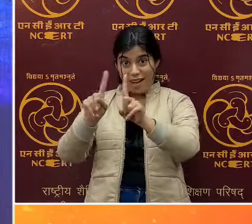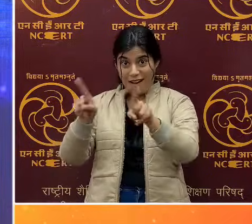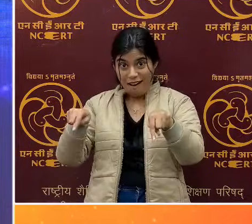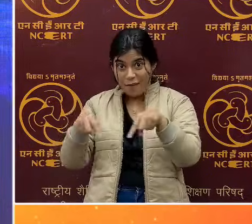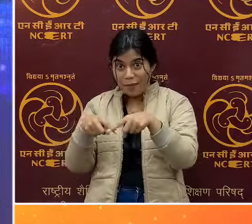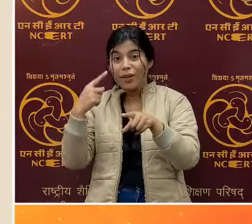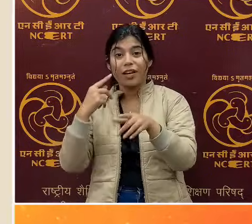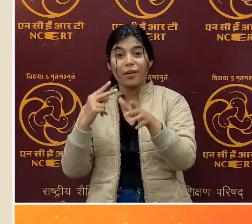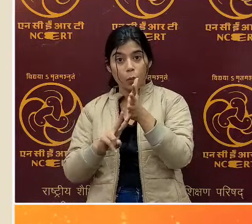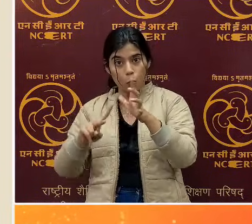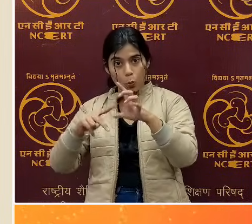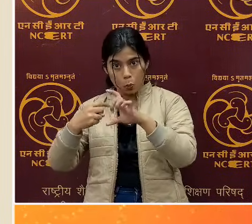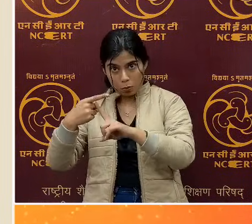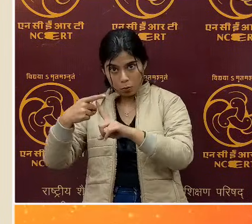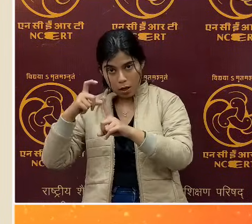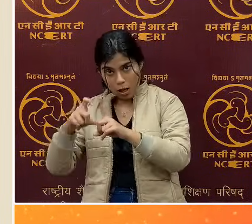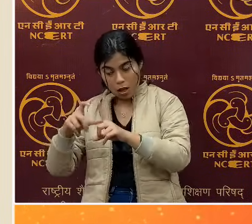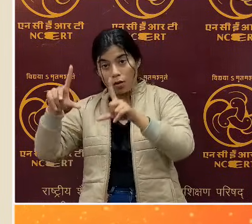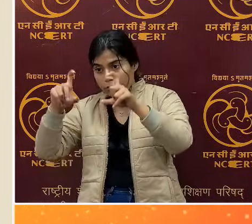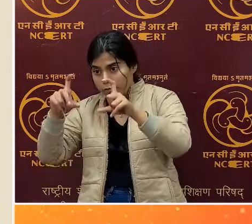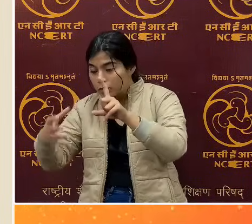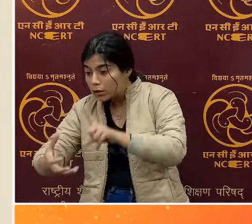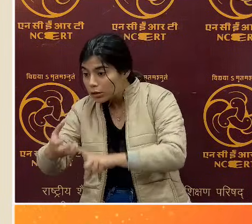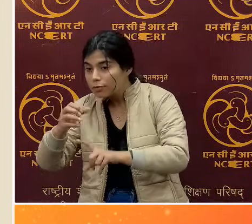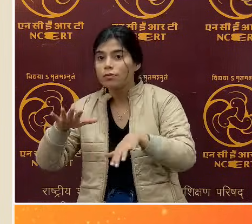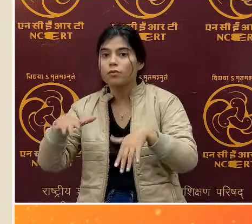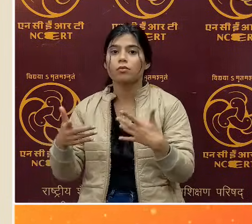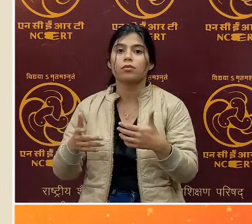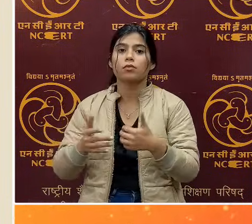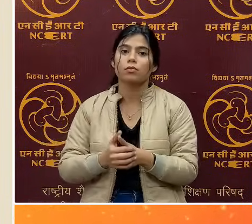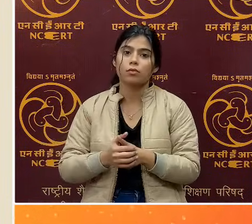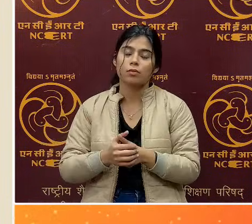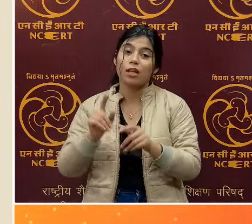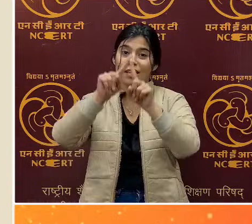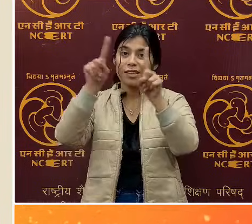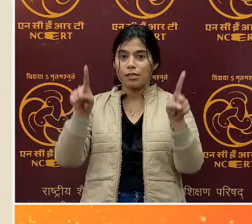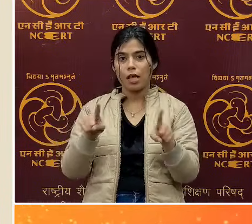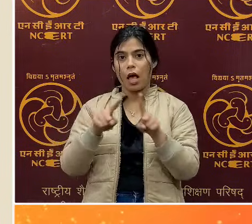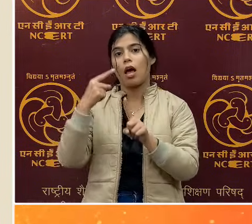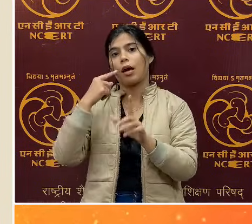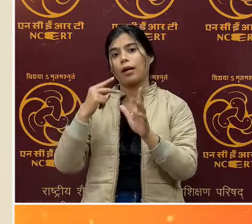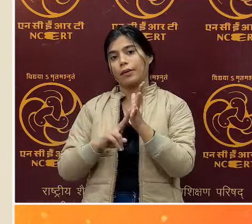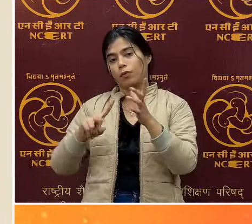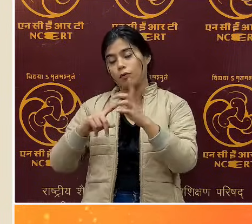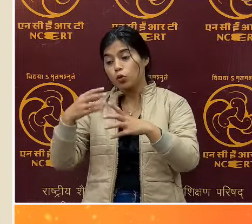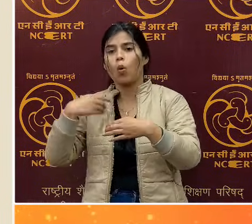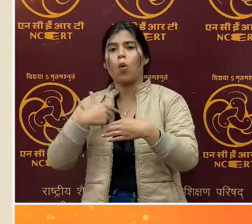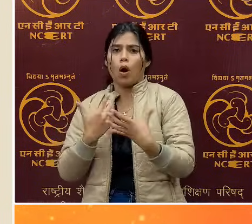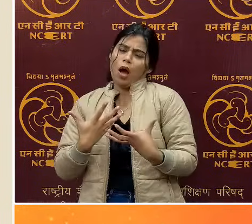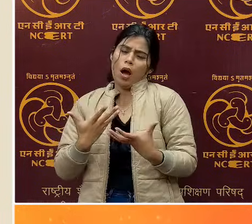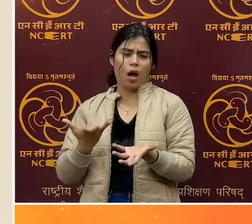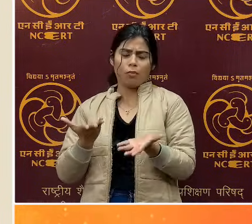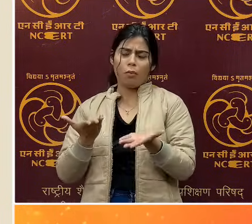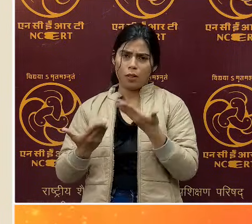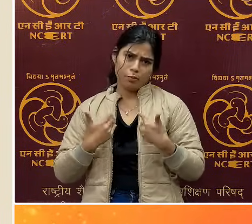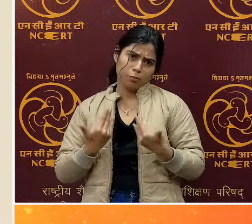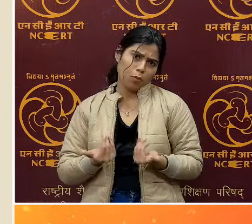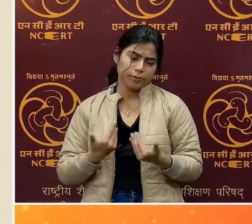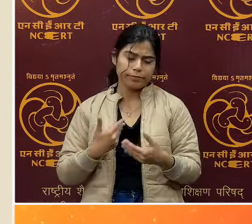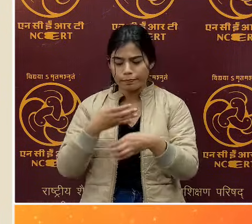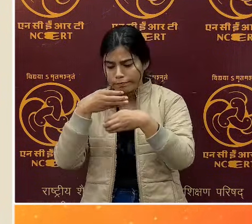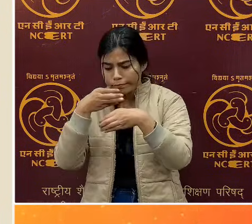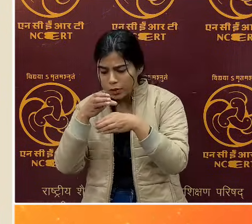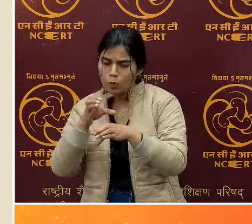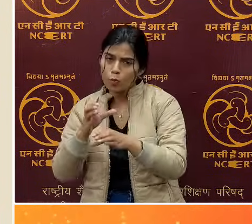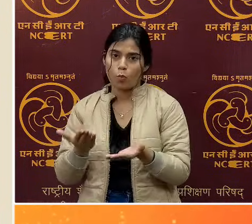get the image, and the image that we get on the screen is what? It is inverted. So I have zoomed in the image here. So you see the